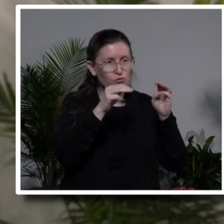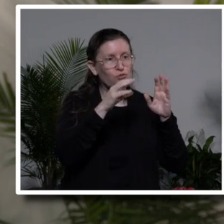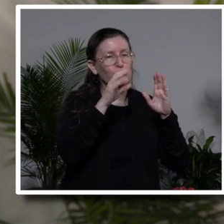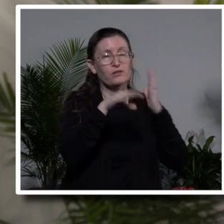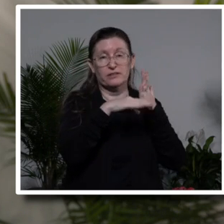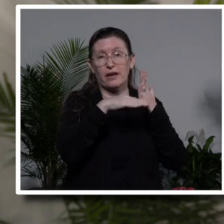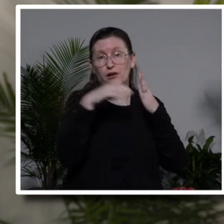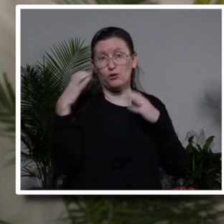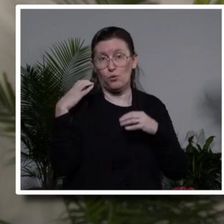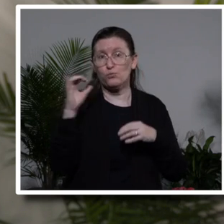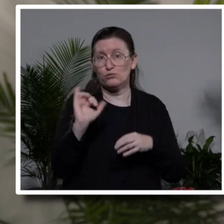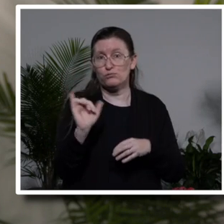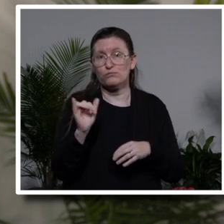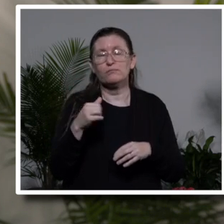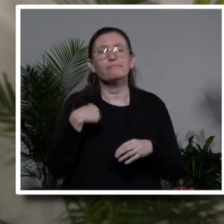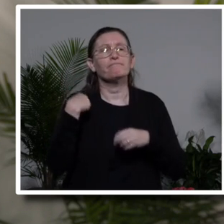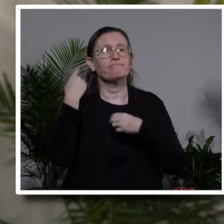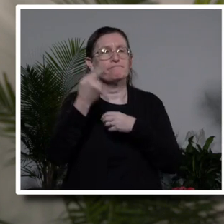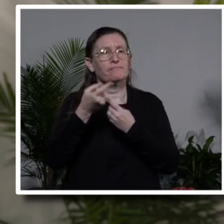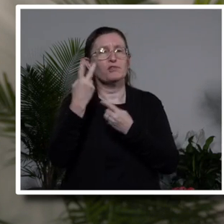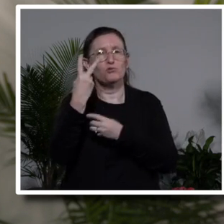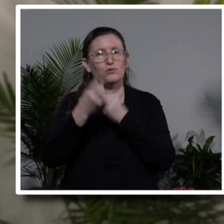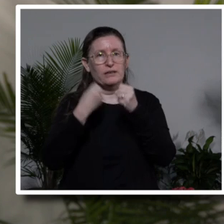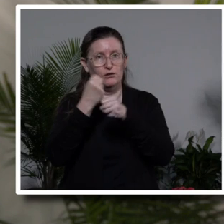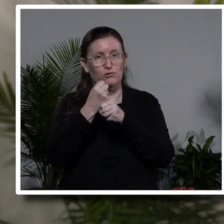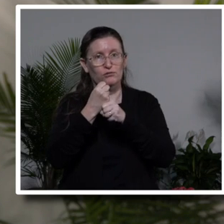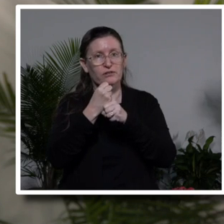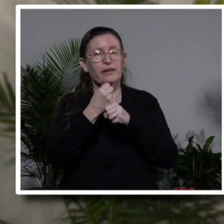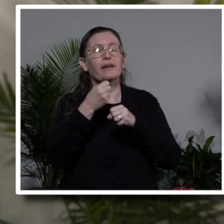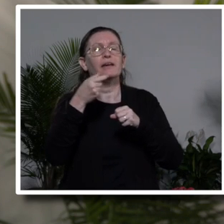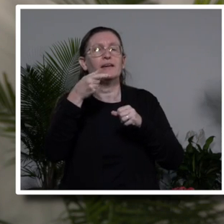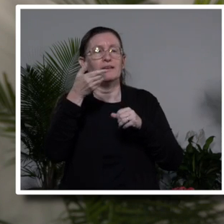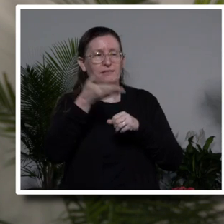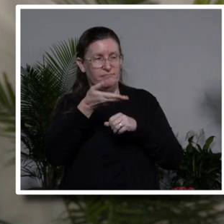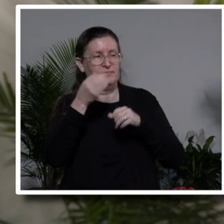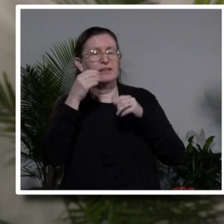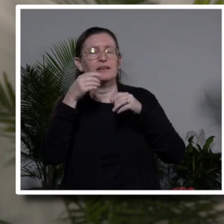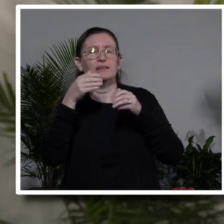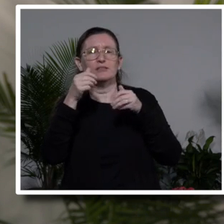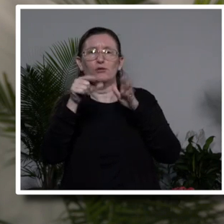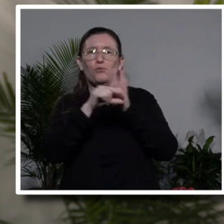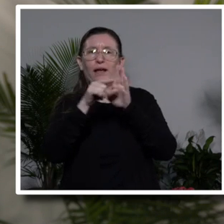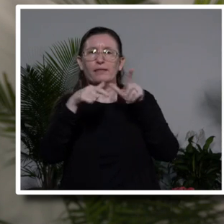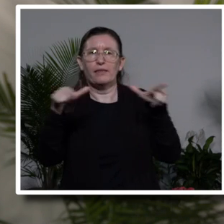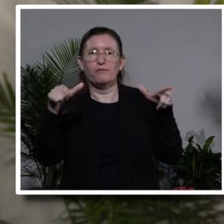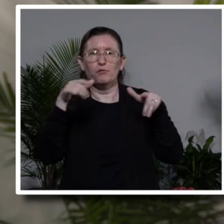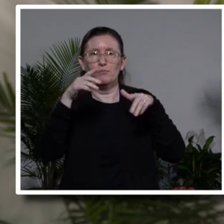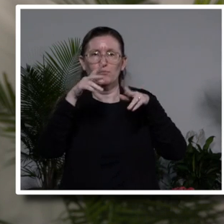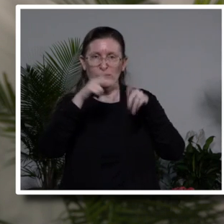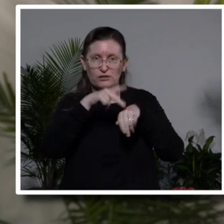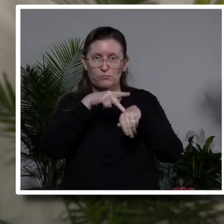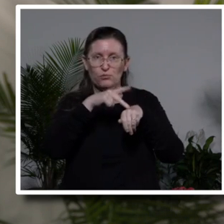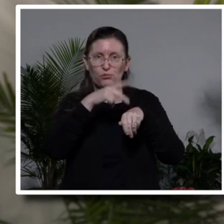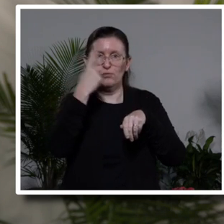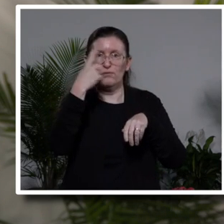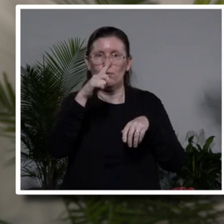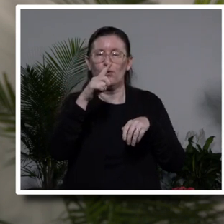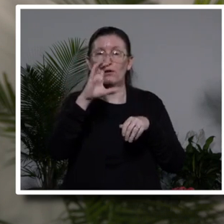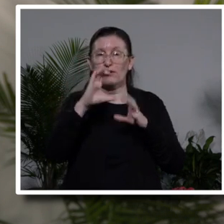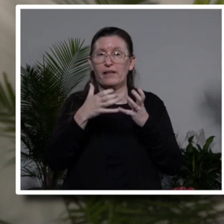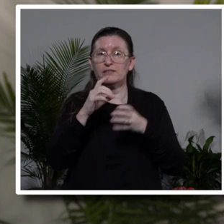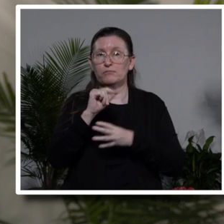and soccer coach. Over the past 2 years, Mr. Flunker has served as the grade level principal for the class of